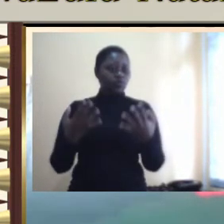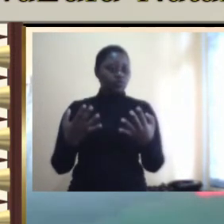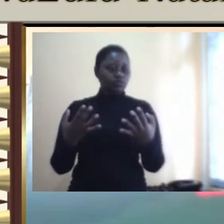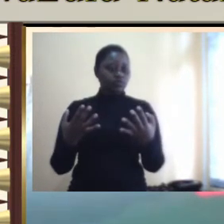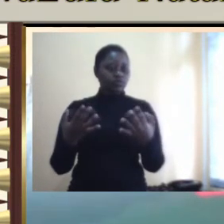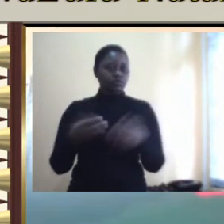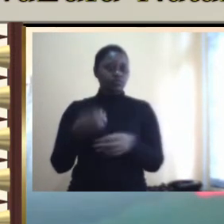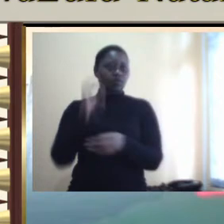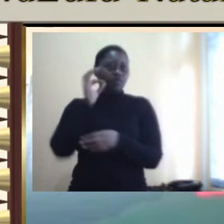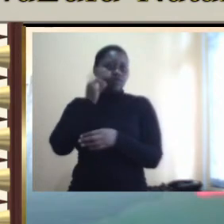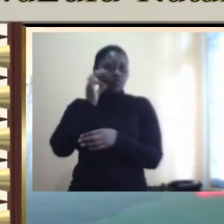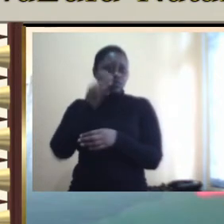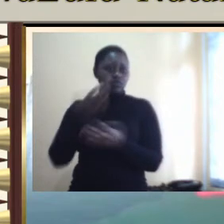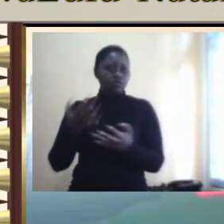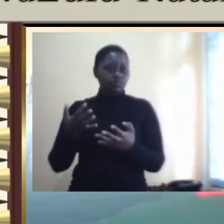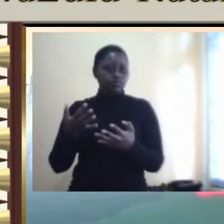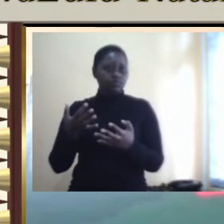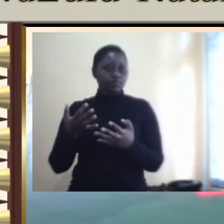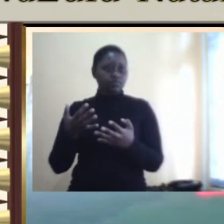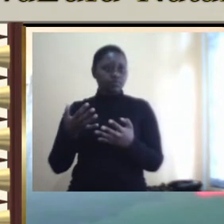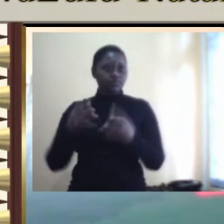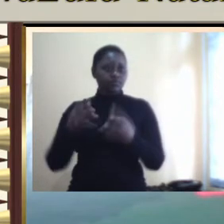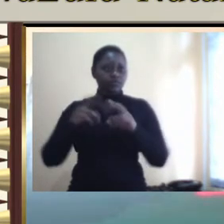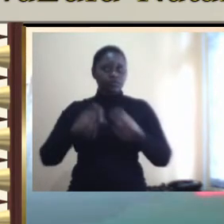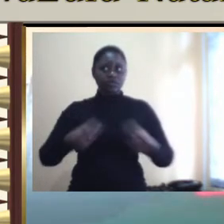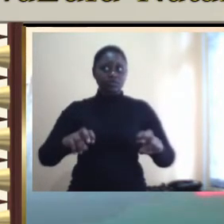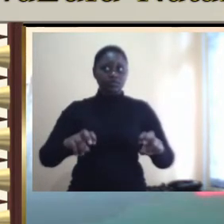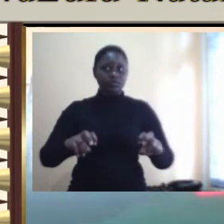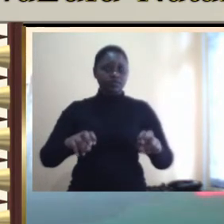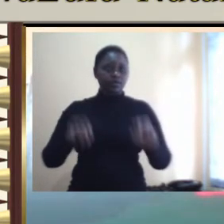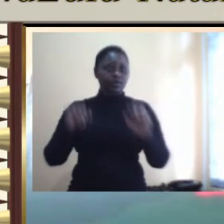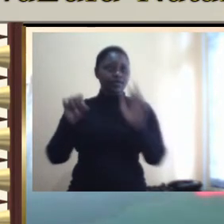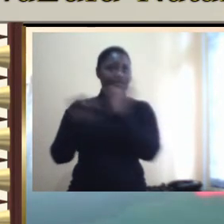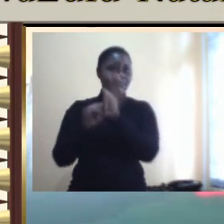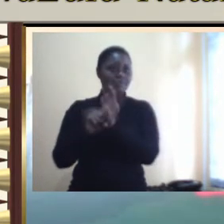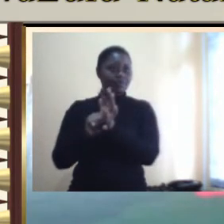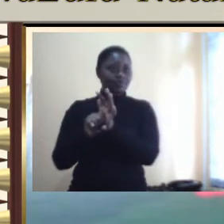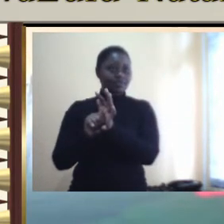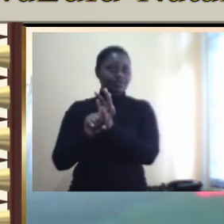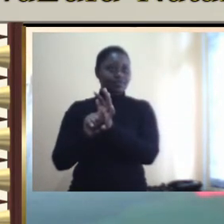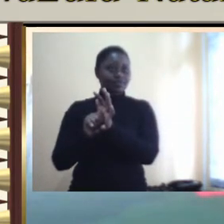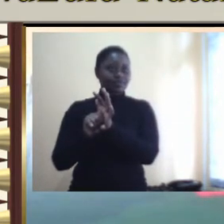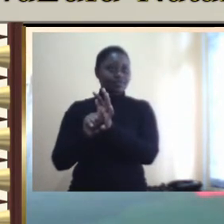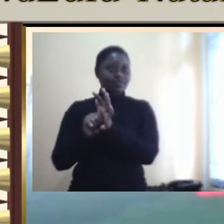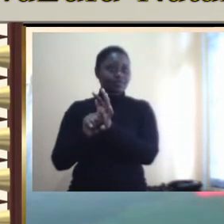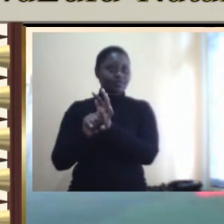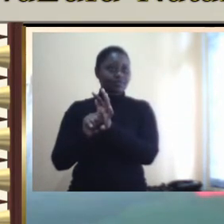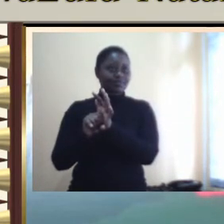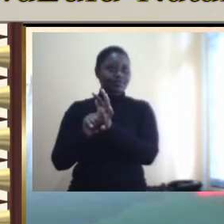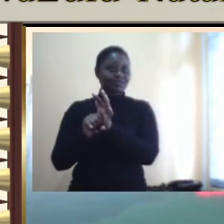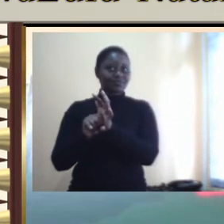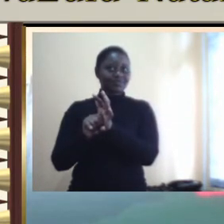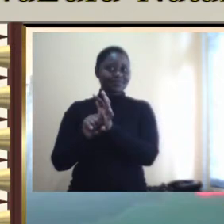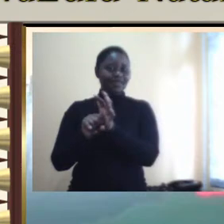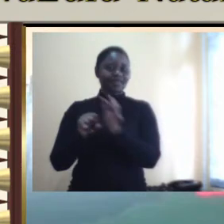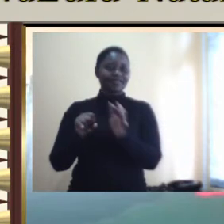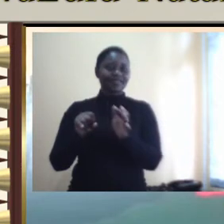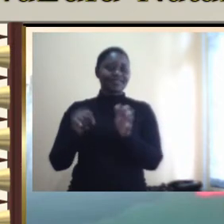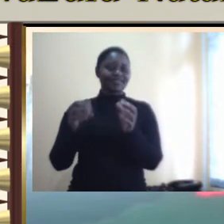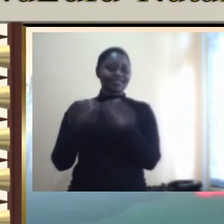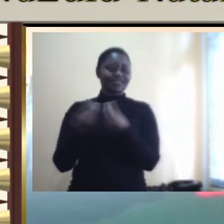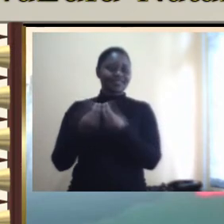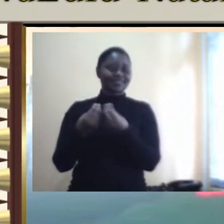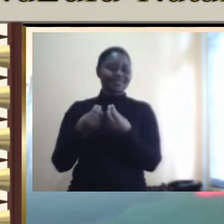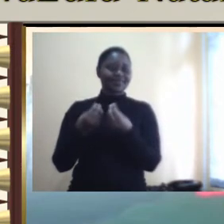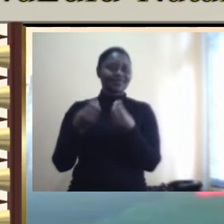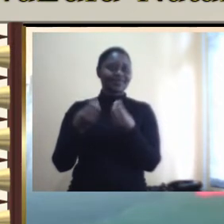and fruit trees. The research stations were identified for the establishment of these nurseries. These are